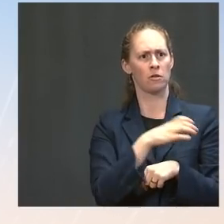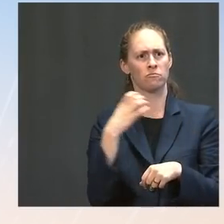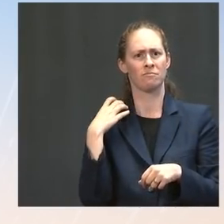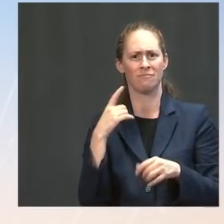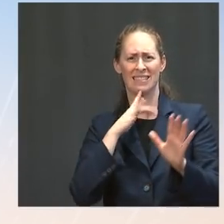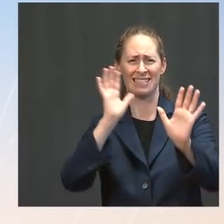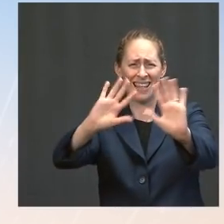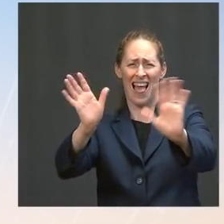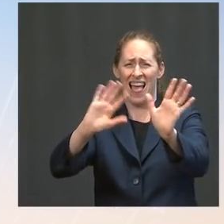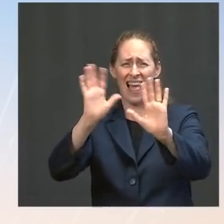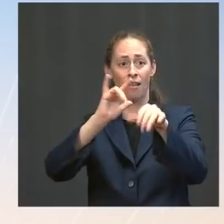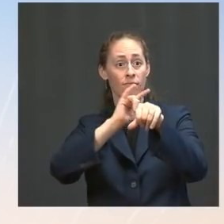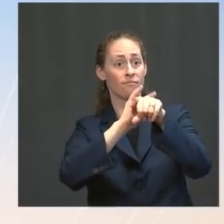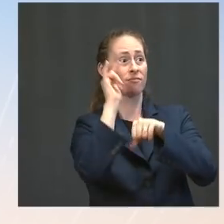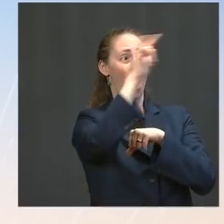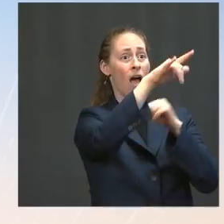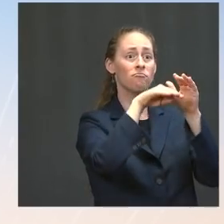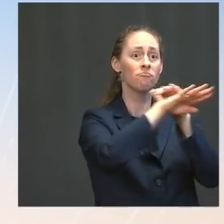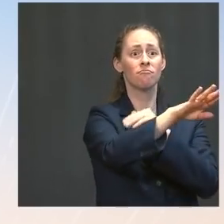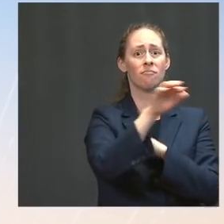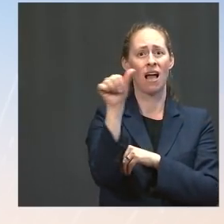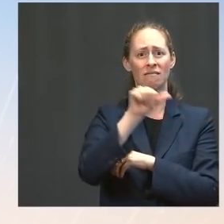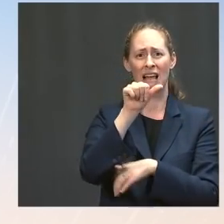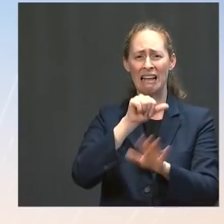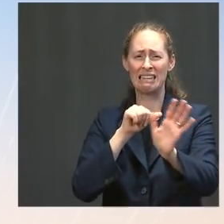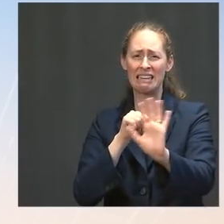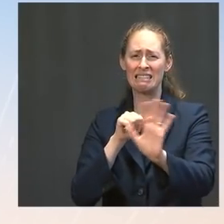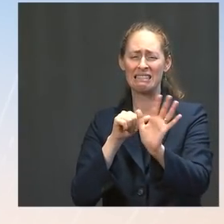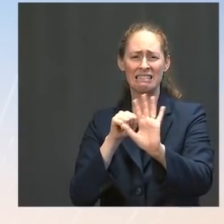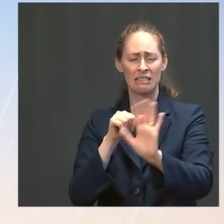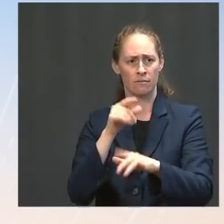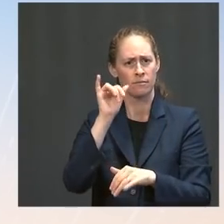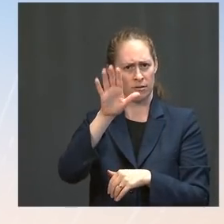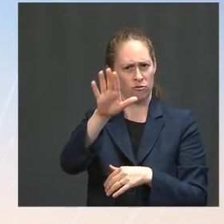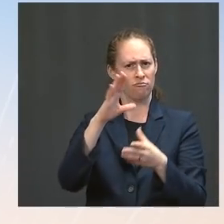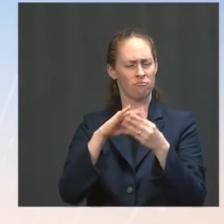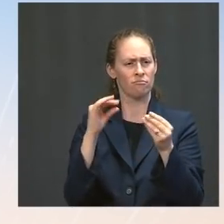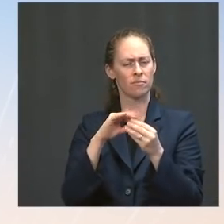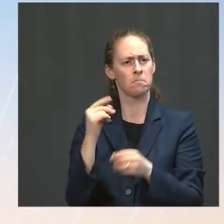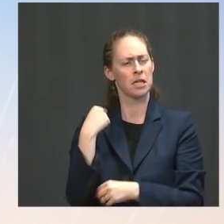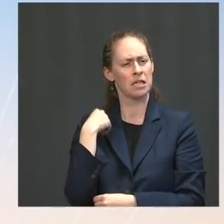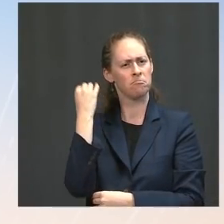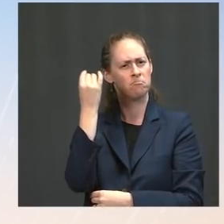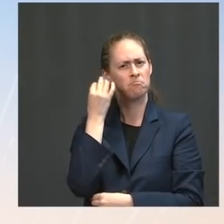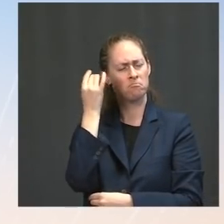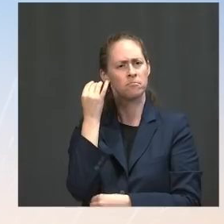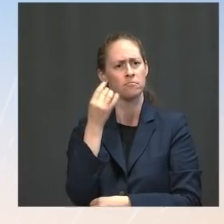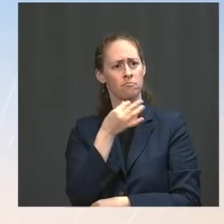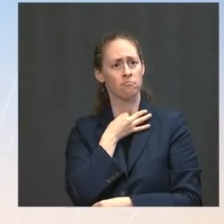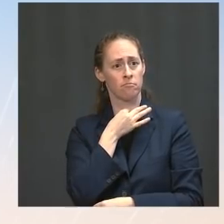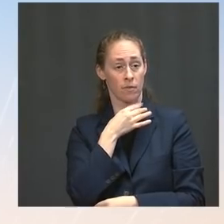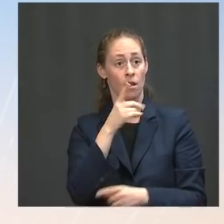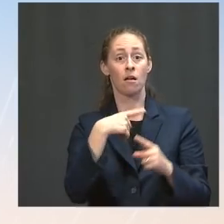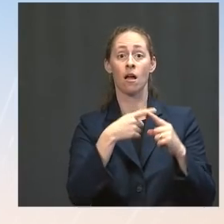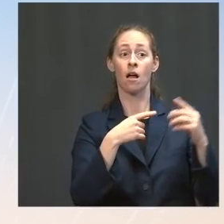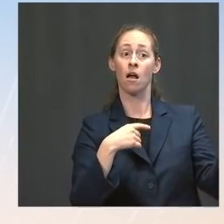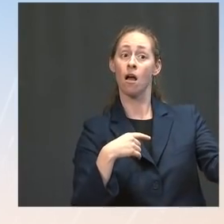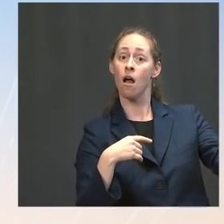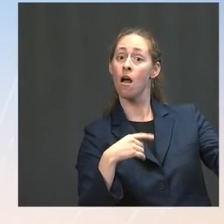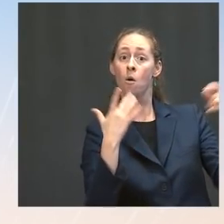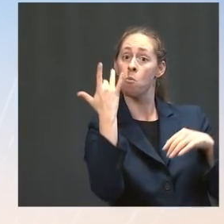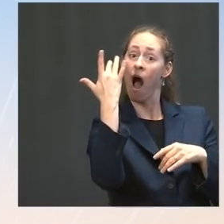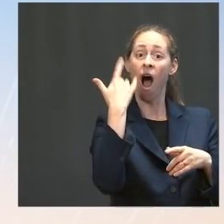law, to now proceed with means by which we abide by the ruling. Go ahead. Does that